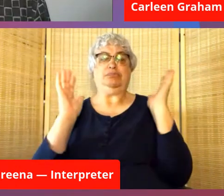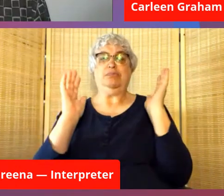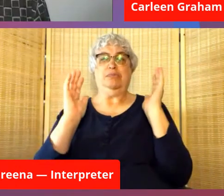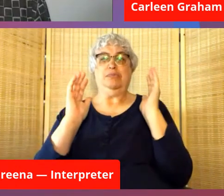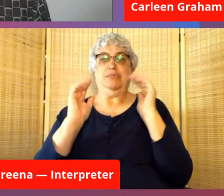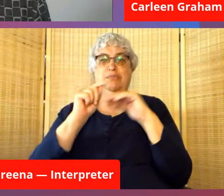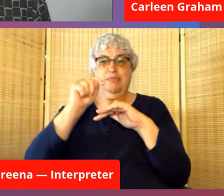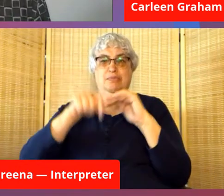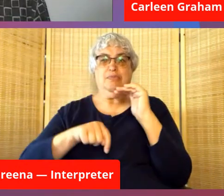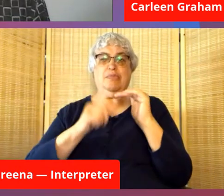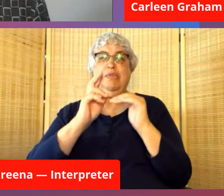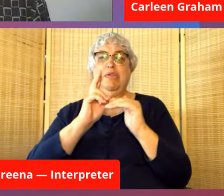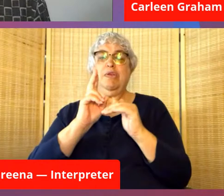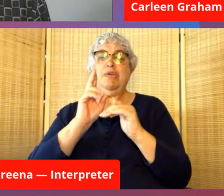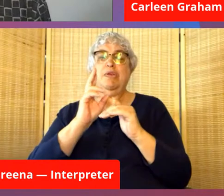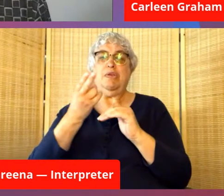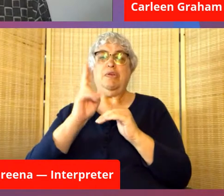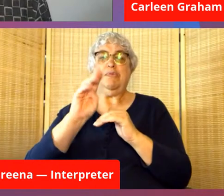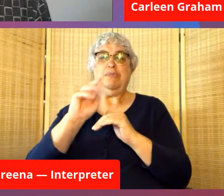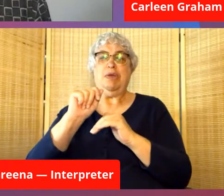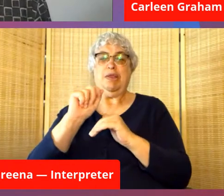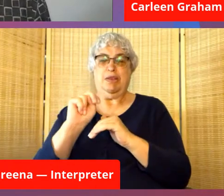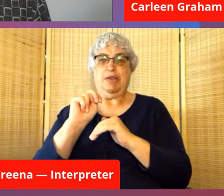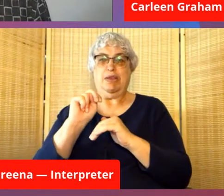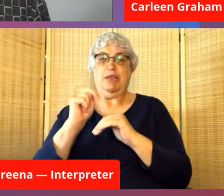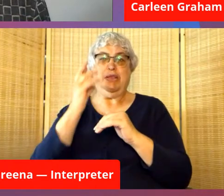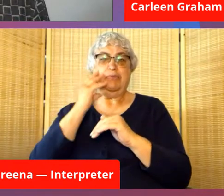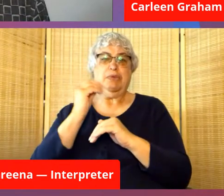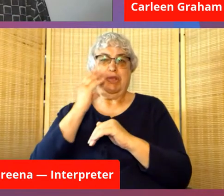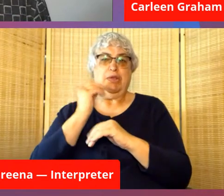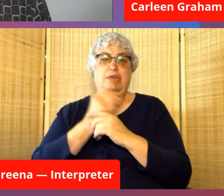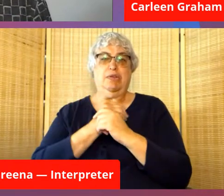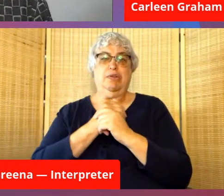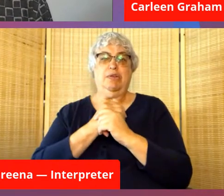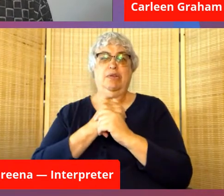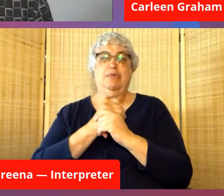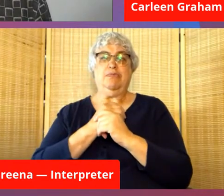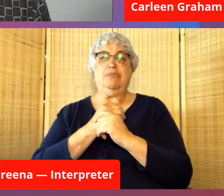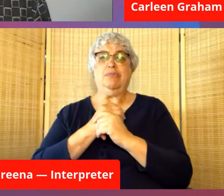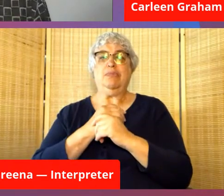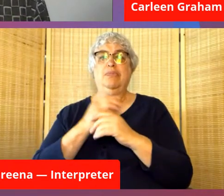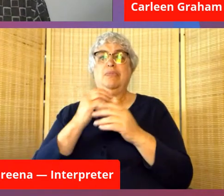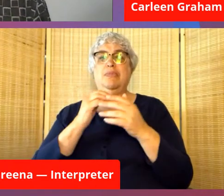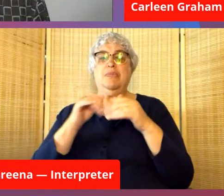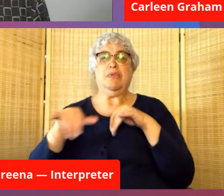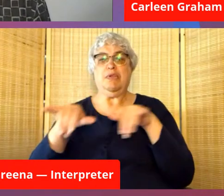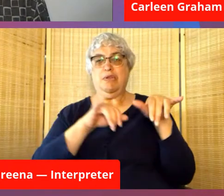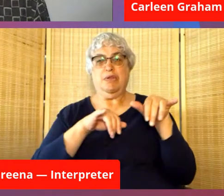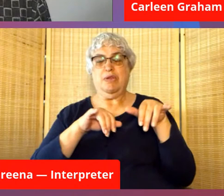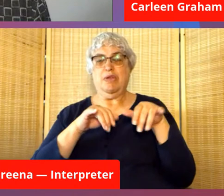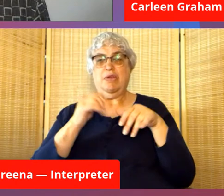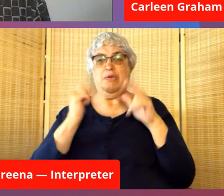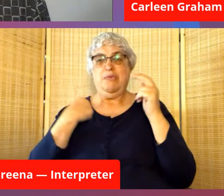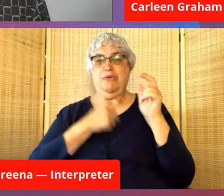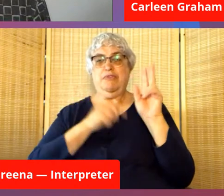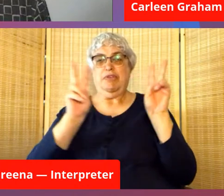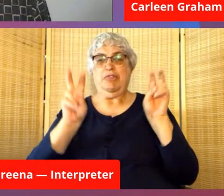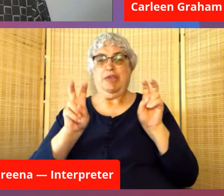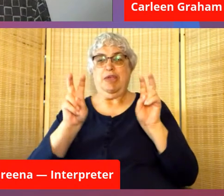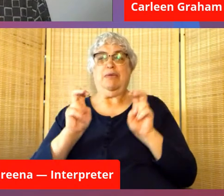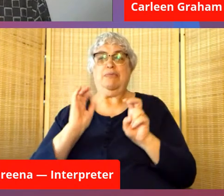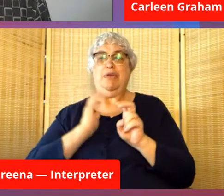of human experience for millennia. So through the components of music that we've themed our episodes